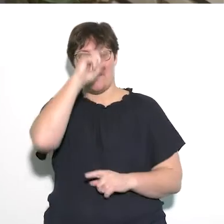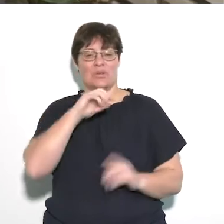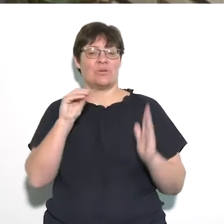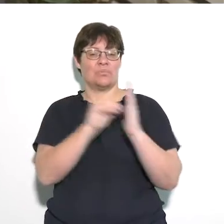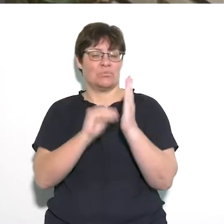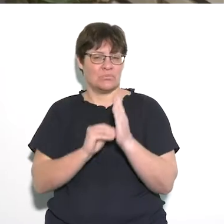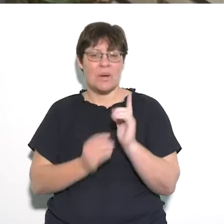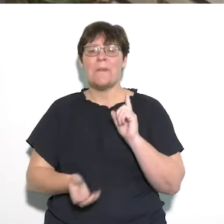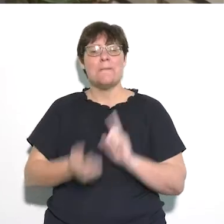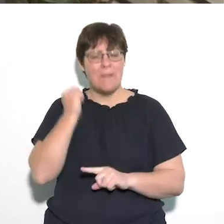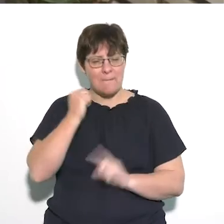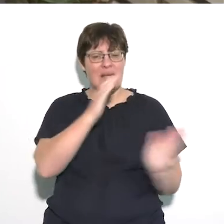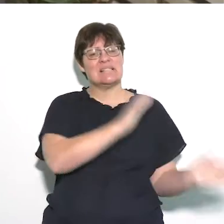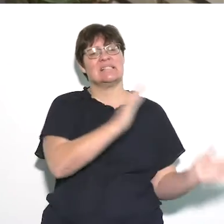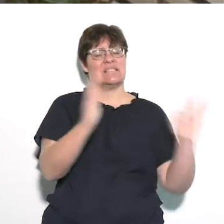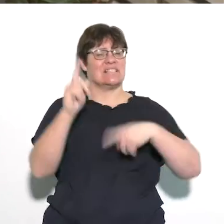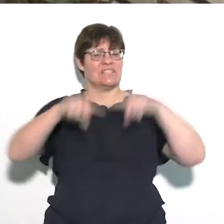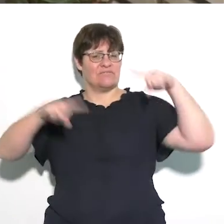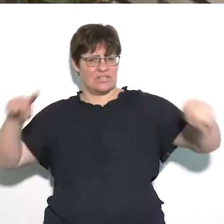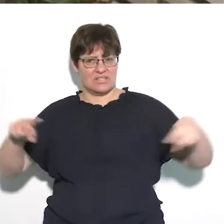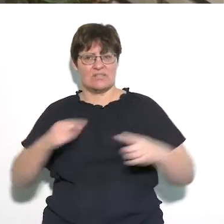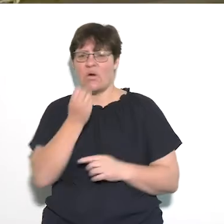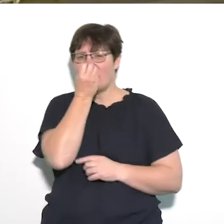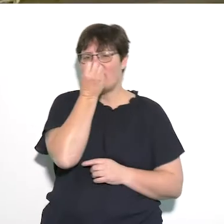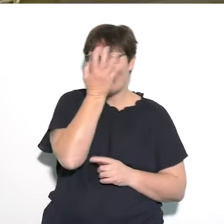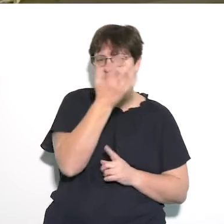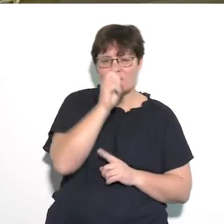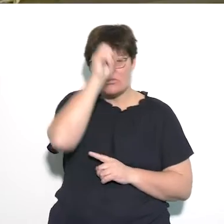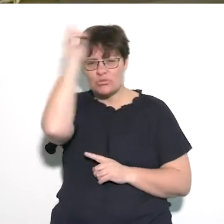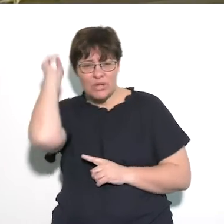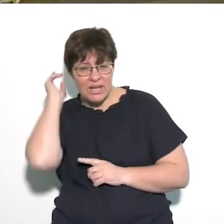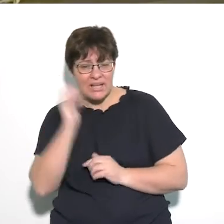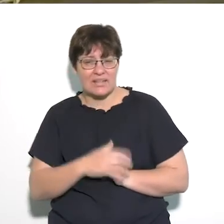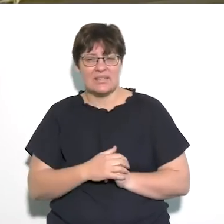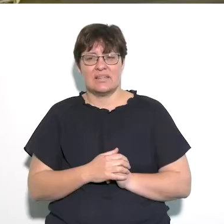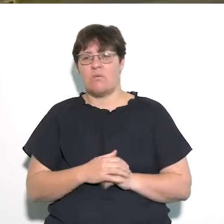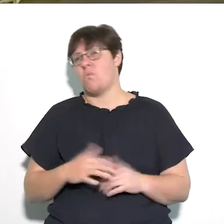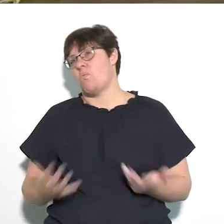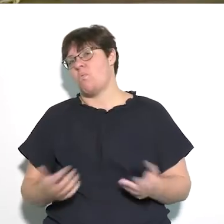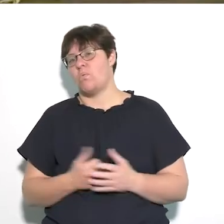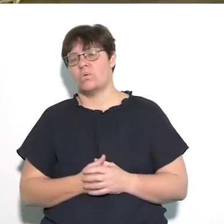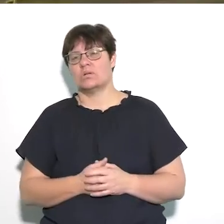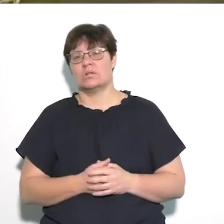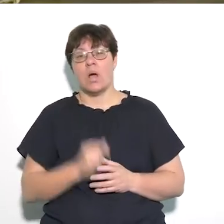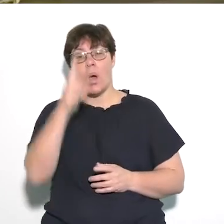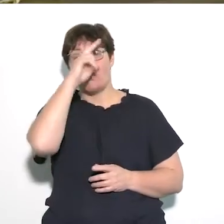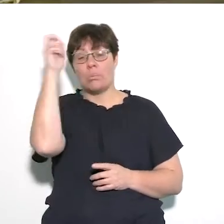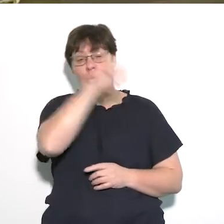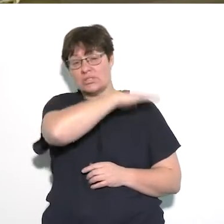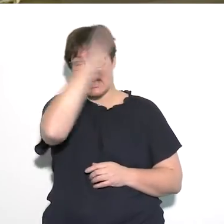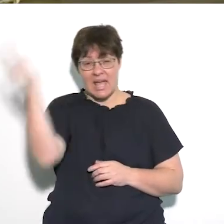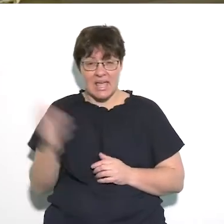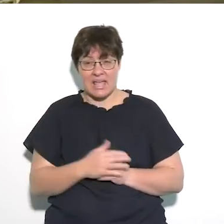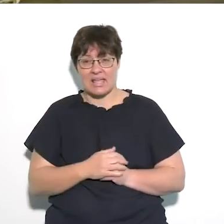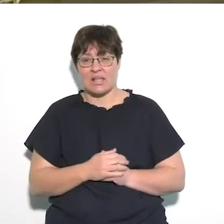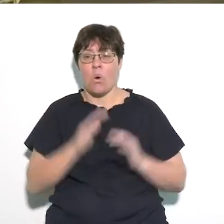pictures. Find pictures of different seasons, so you can find pictures of flowers for spring, or a blue sky,